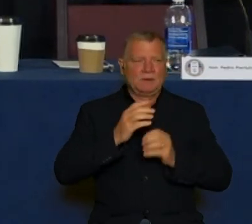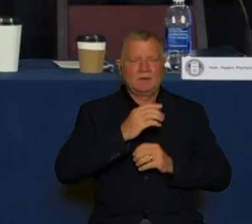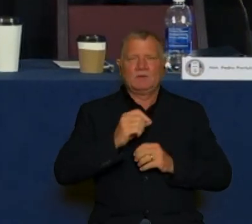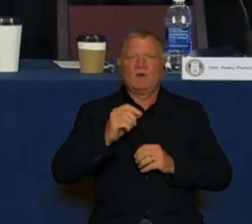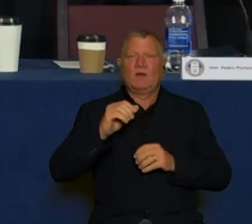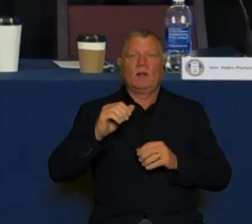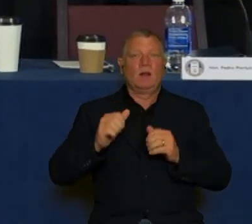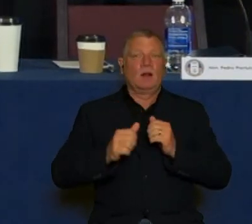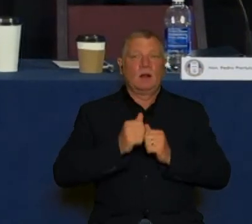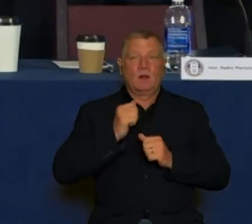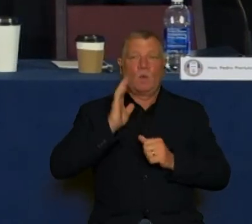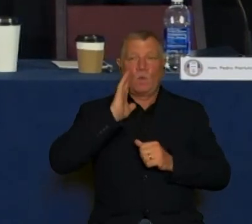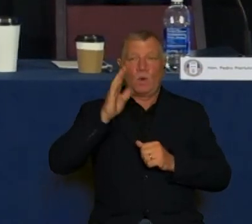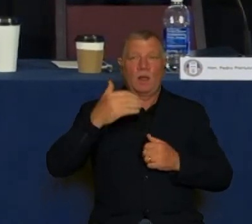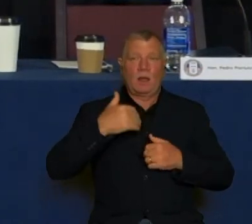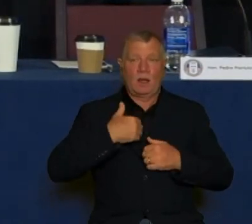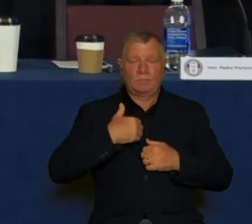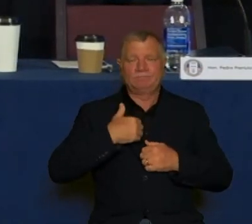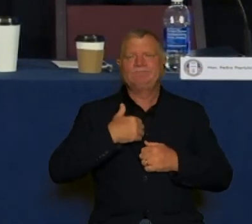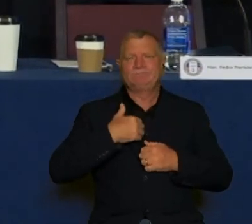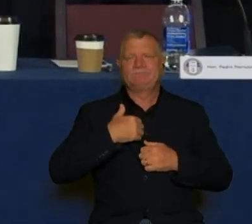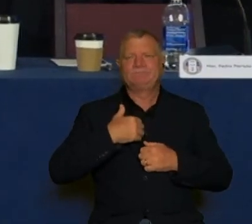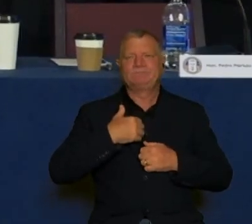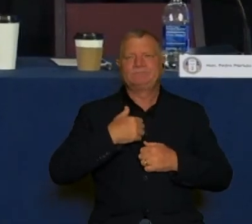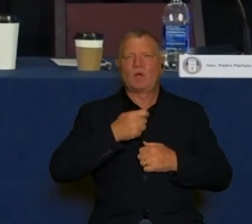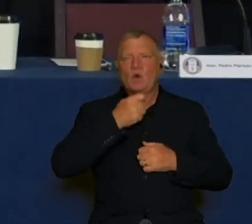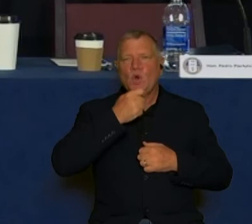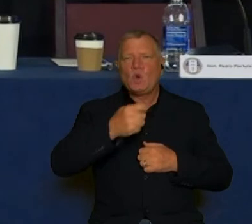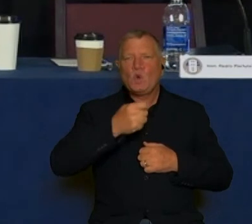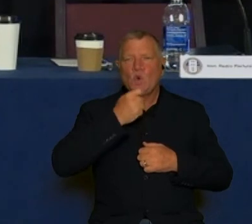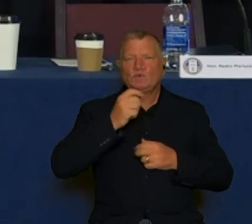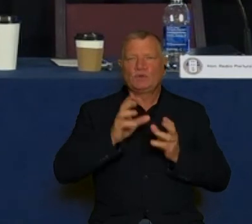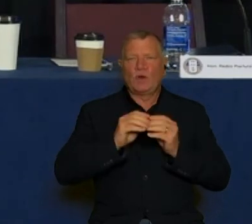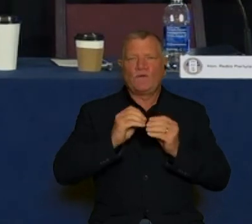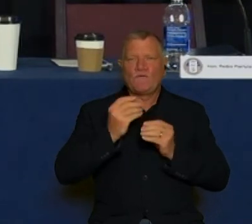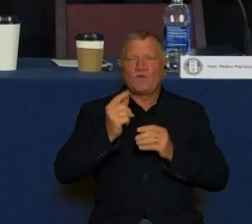per usual, there will be a press conference a few